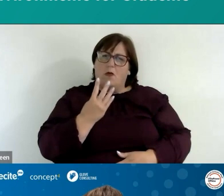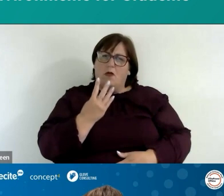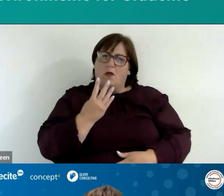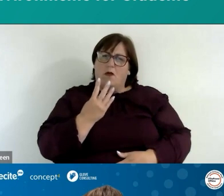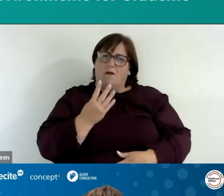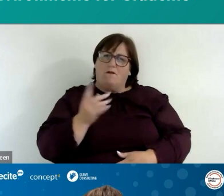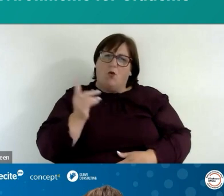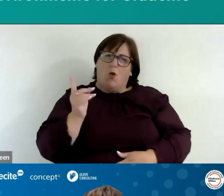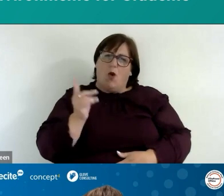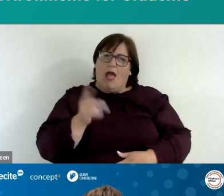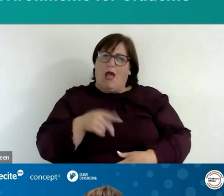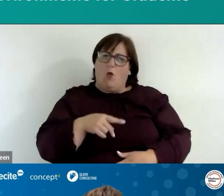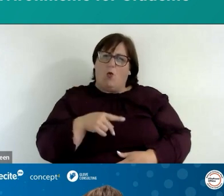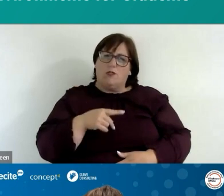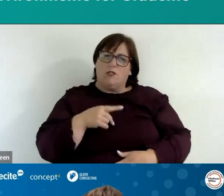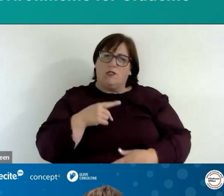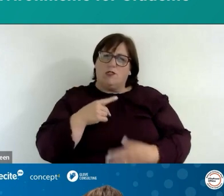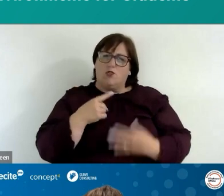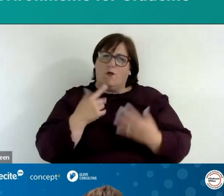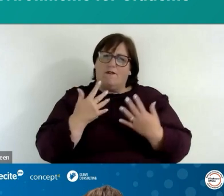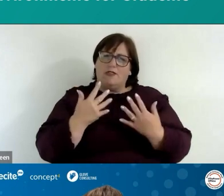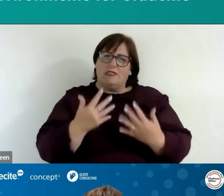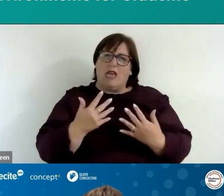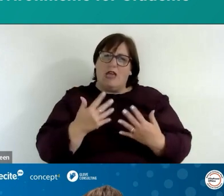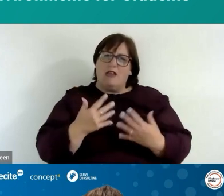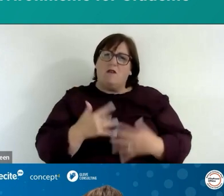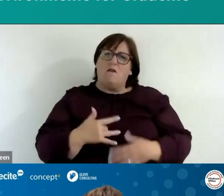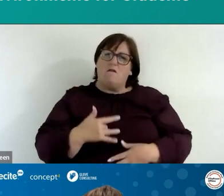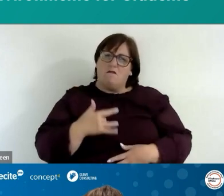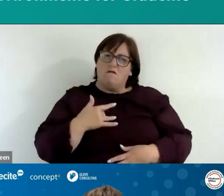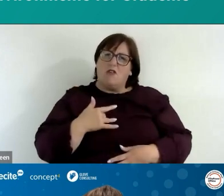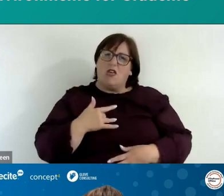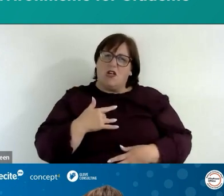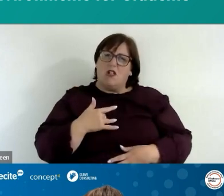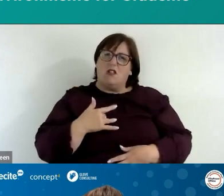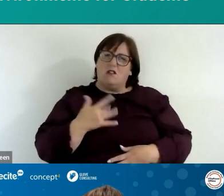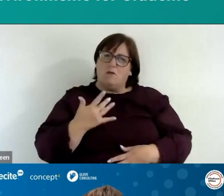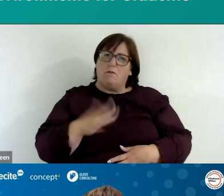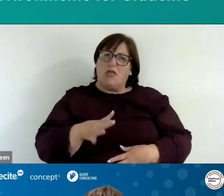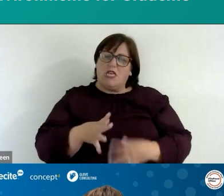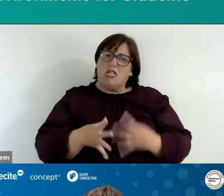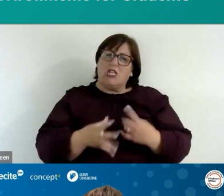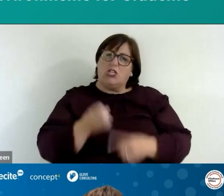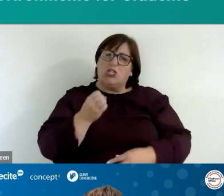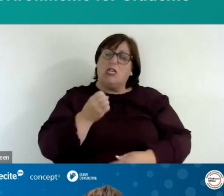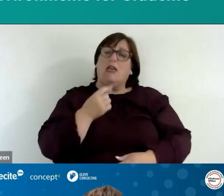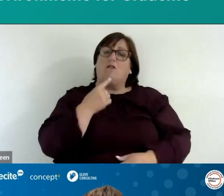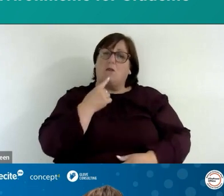does meet their accessibility requirements. I totally understand those that have said not